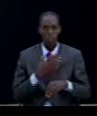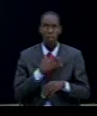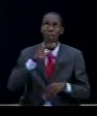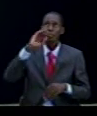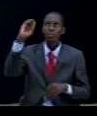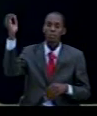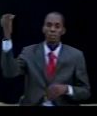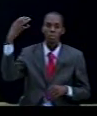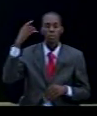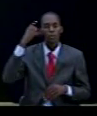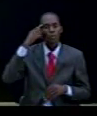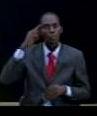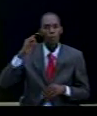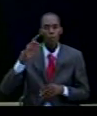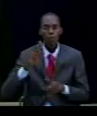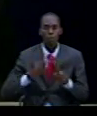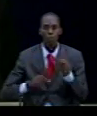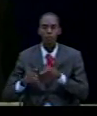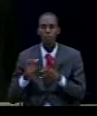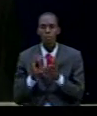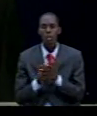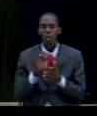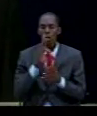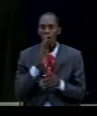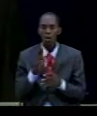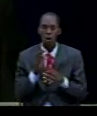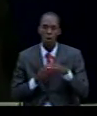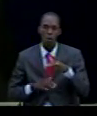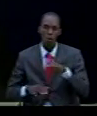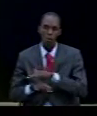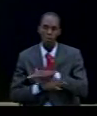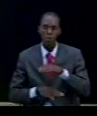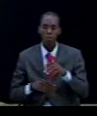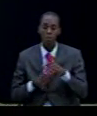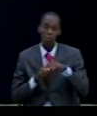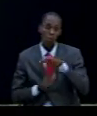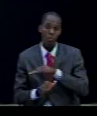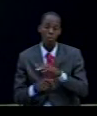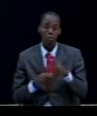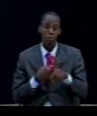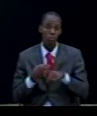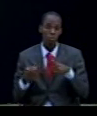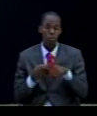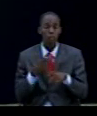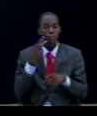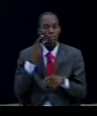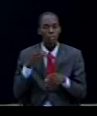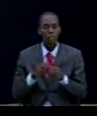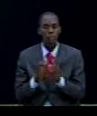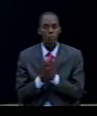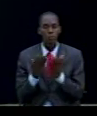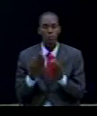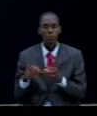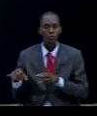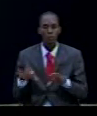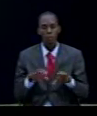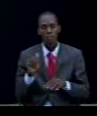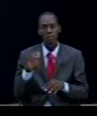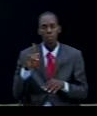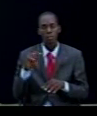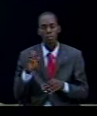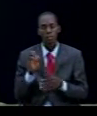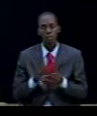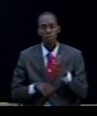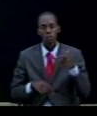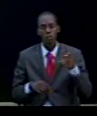for those who have been persecuted. Paul the Apostle tells us in Acts chapter 26, verse 22,